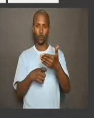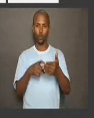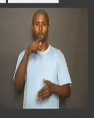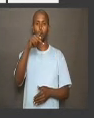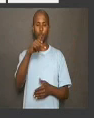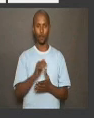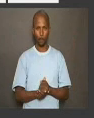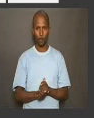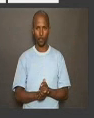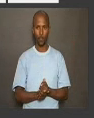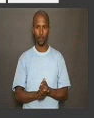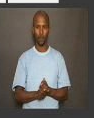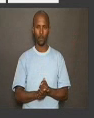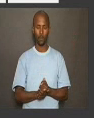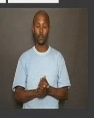P.